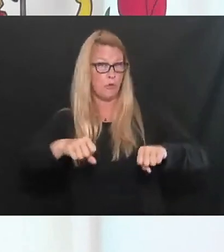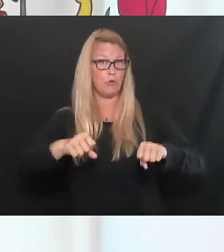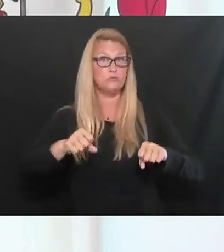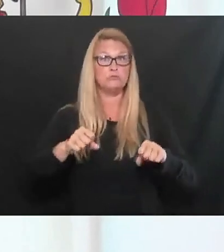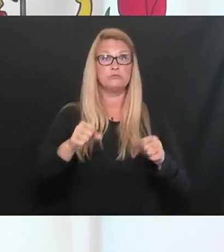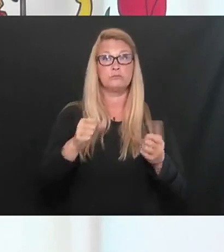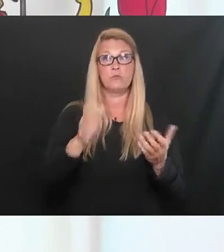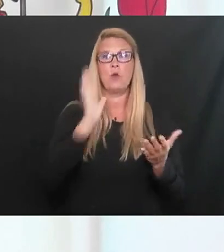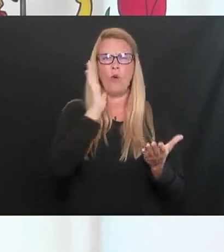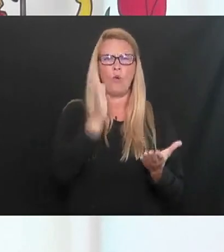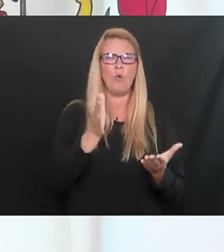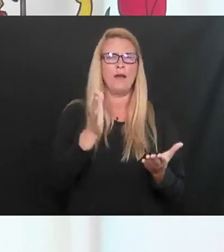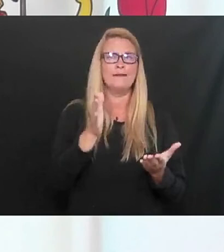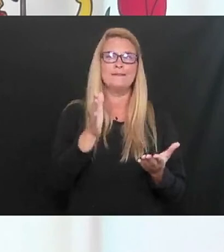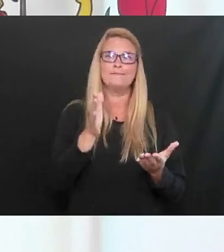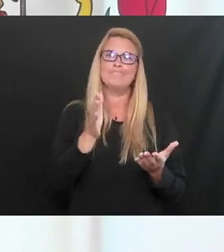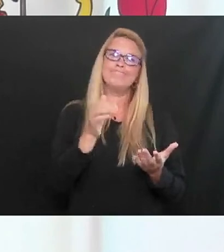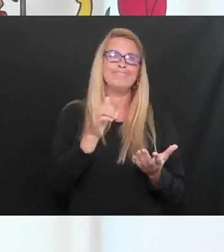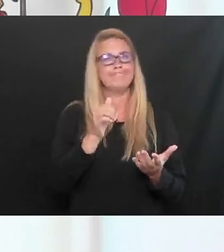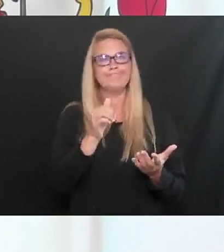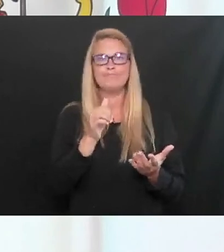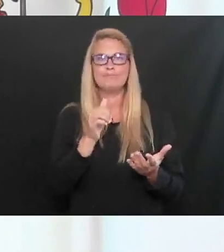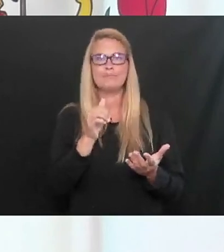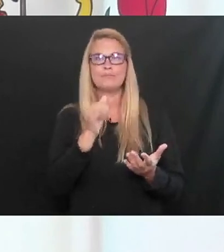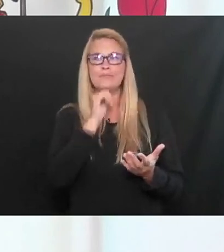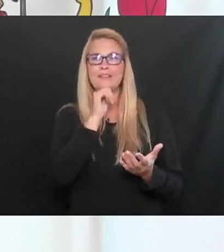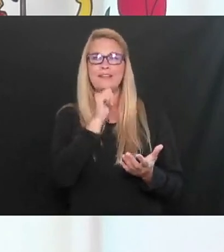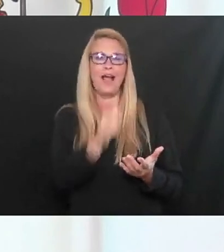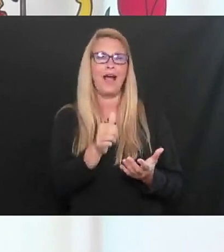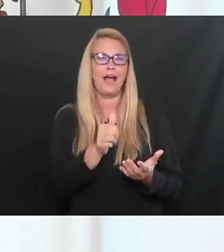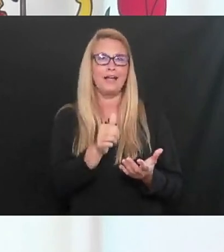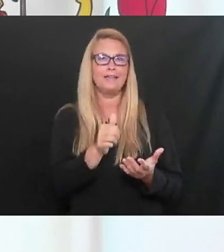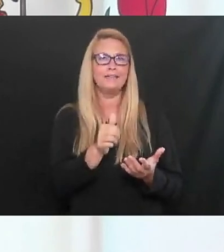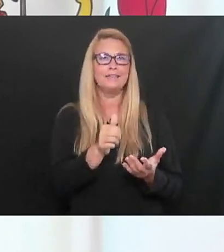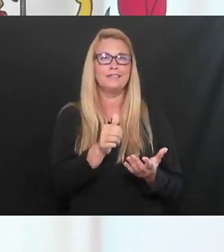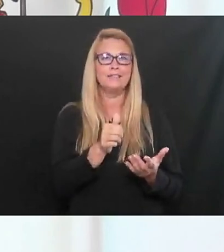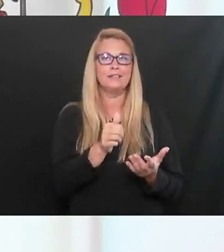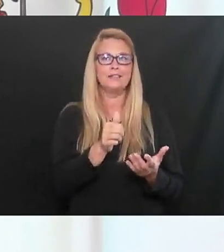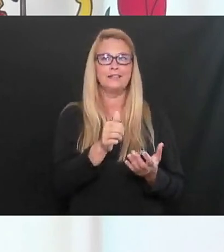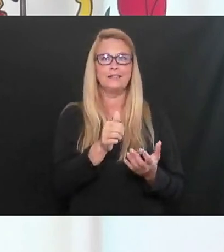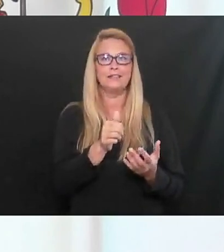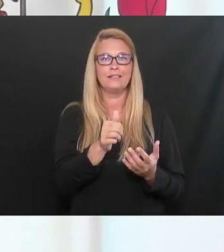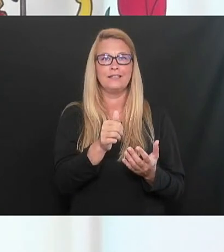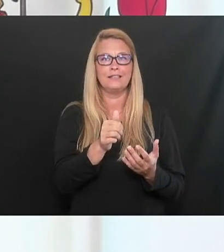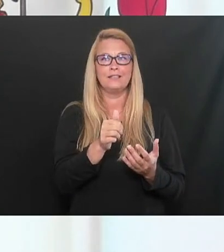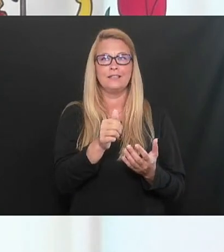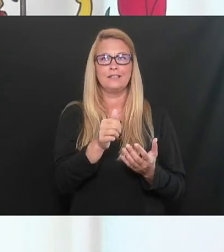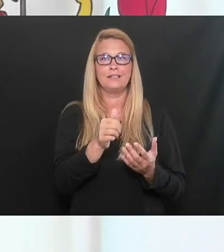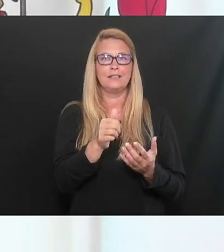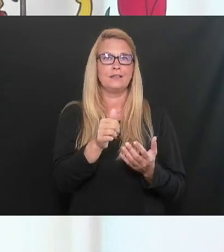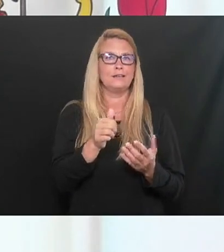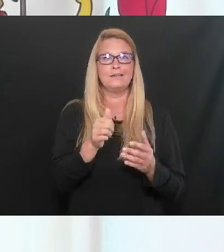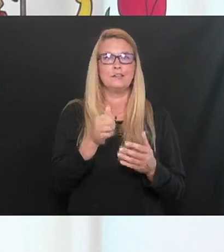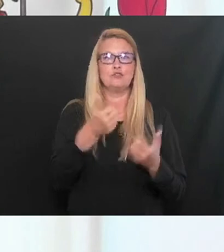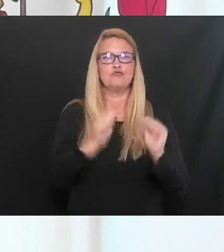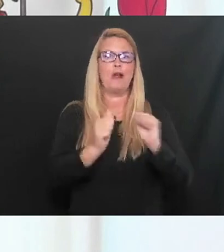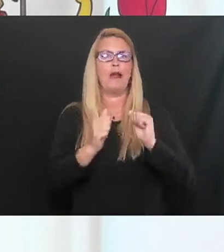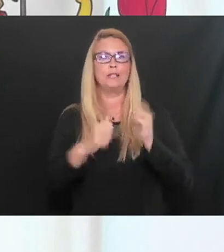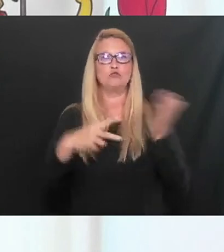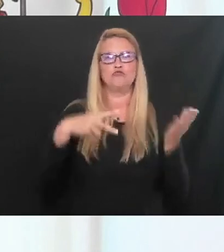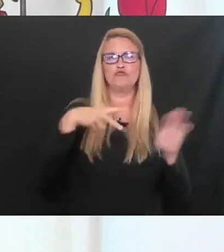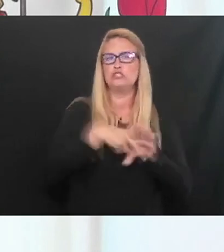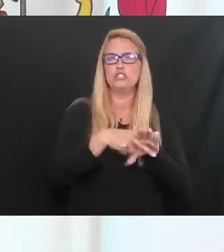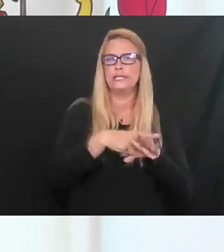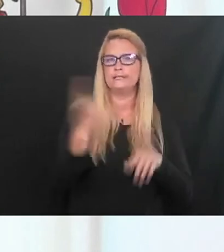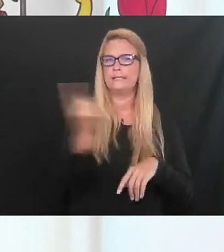surely not doing it with our friends, and tried to pad somebody's pocket, because that's the